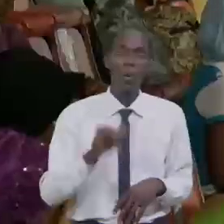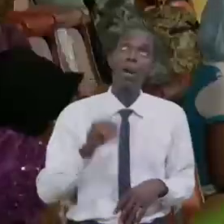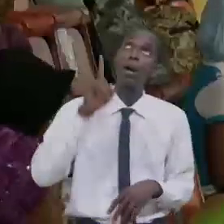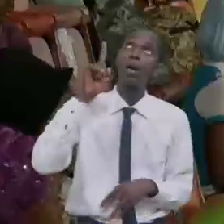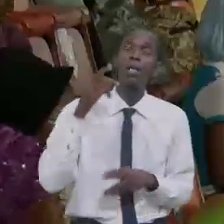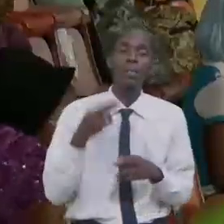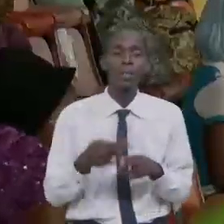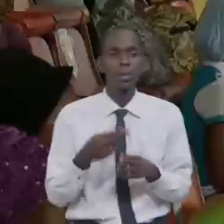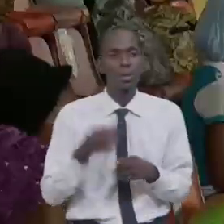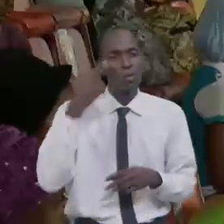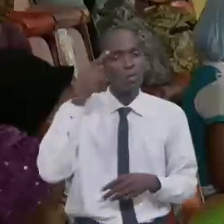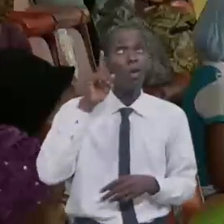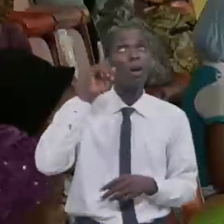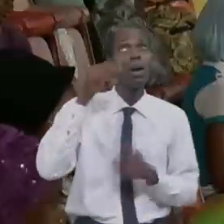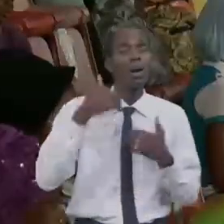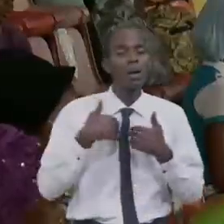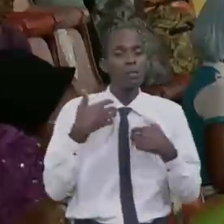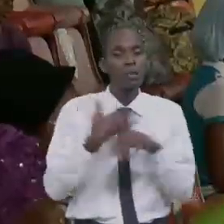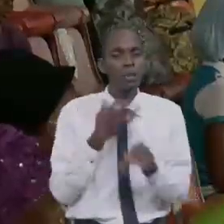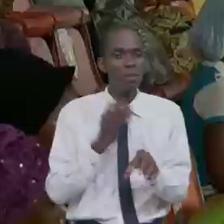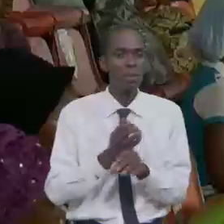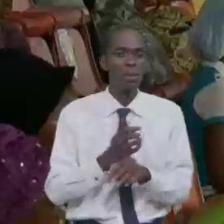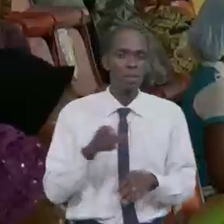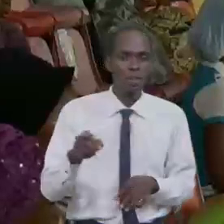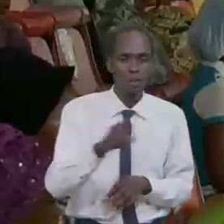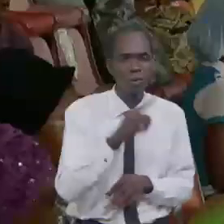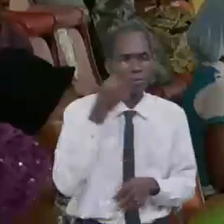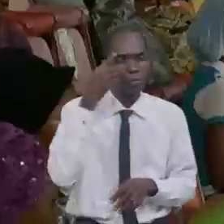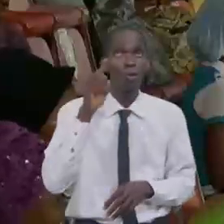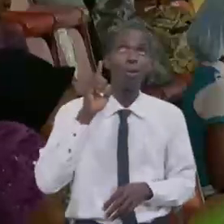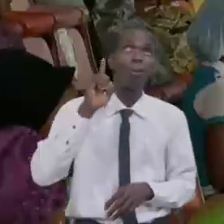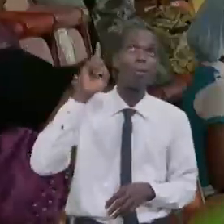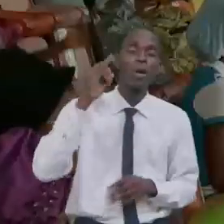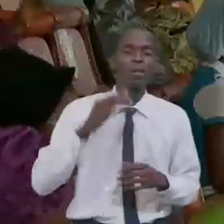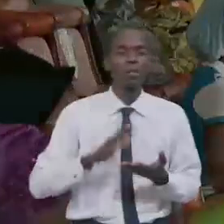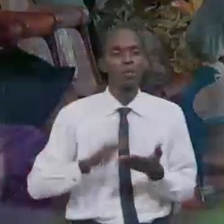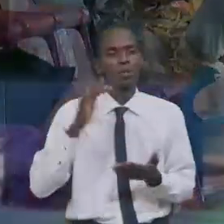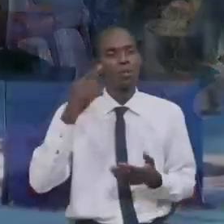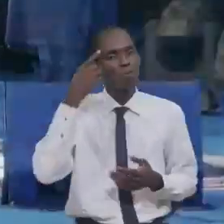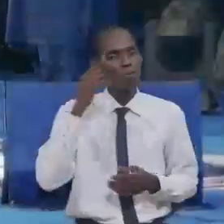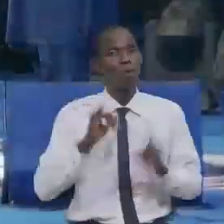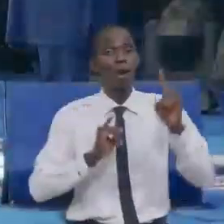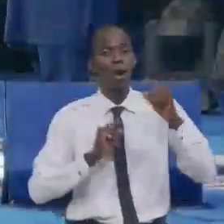I have created him for my glory. I have formed him.